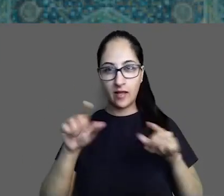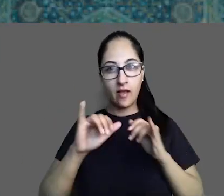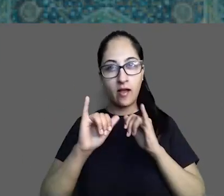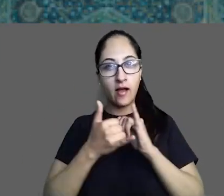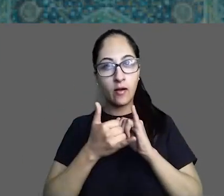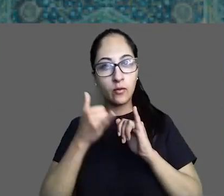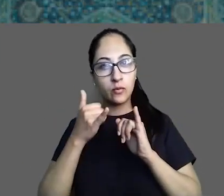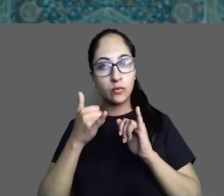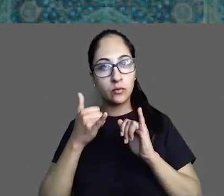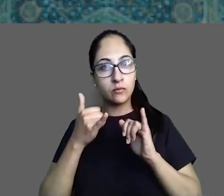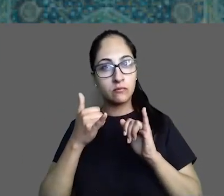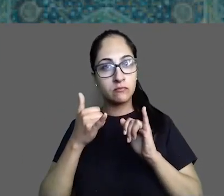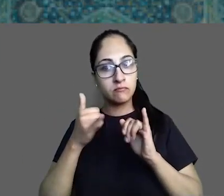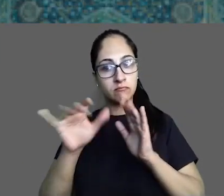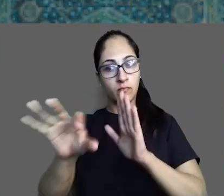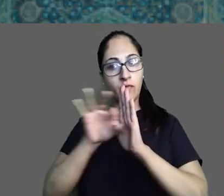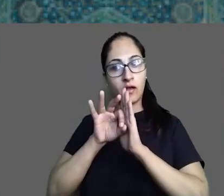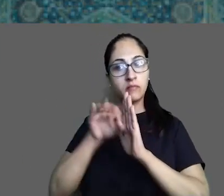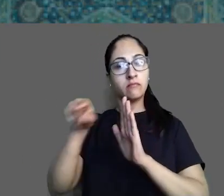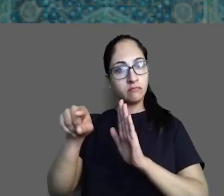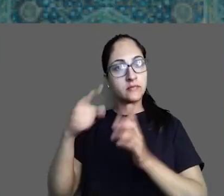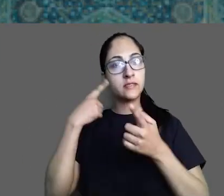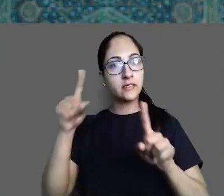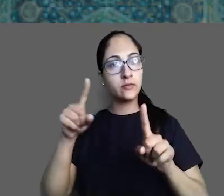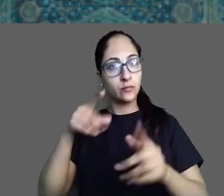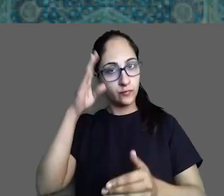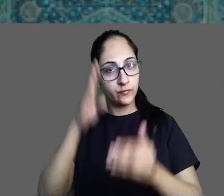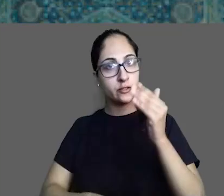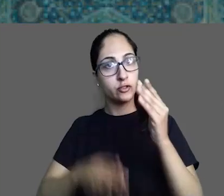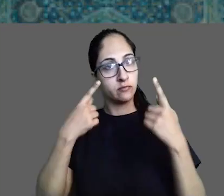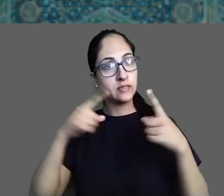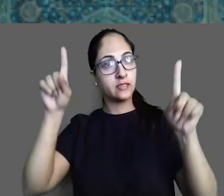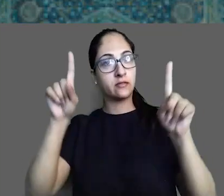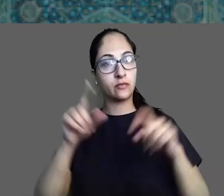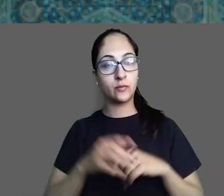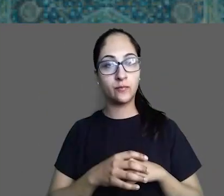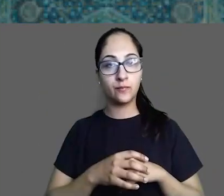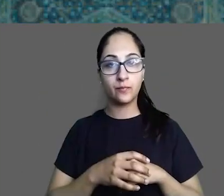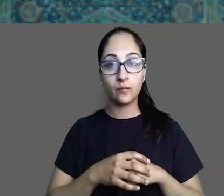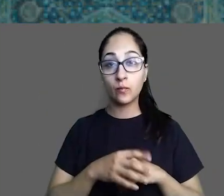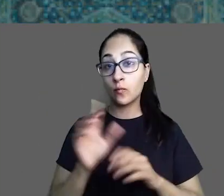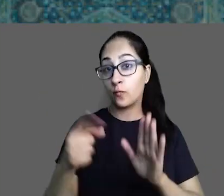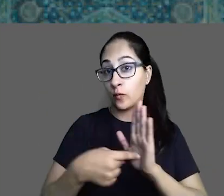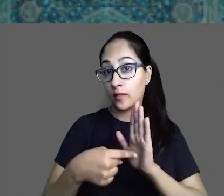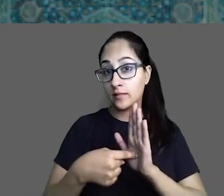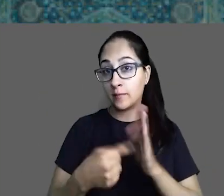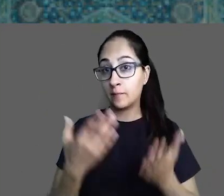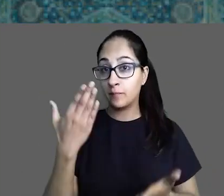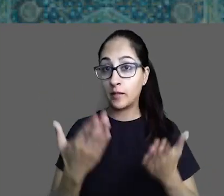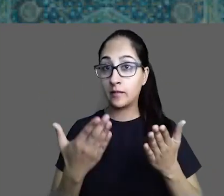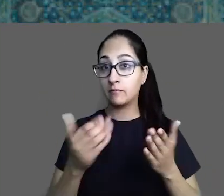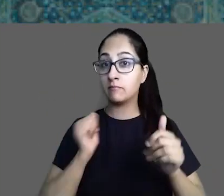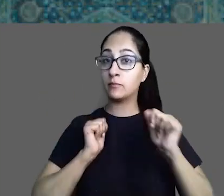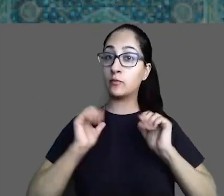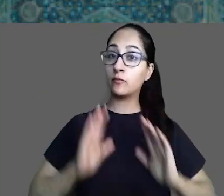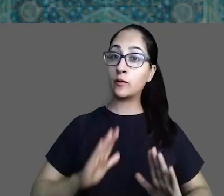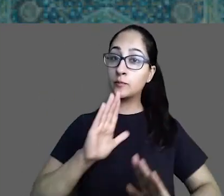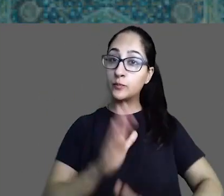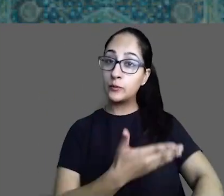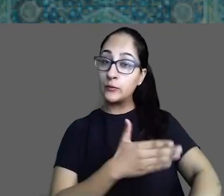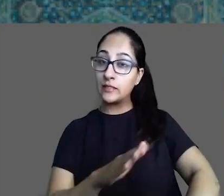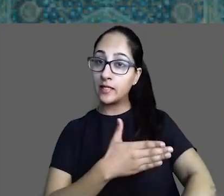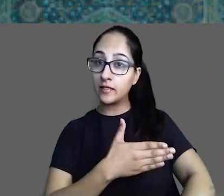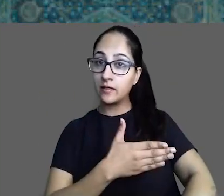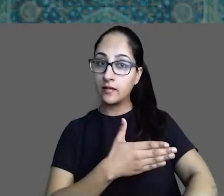flight or artists that have worked with you are doing really well, how do you measure that? Is it, you know, they get a